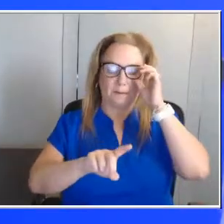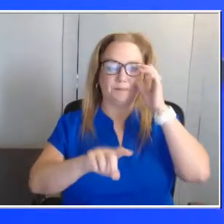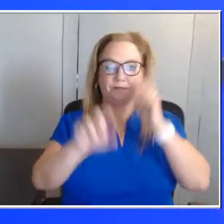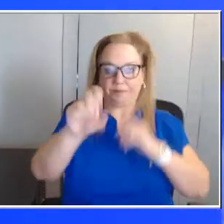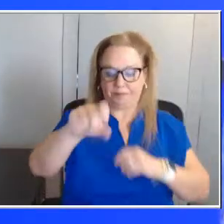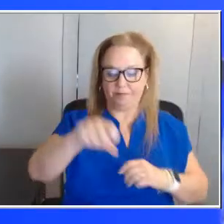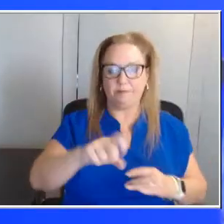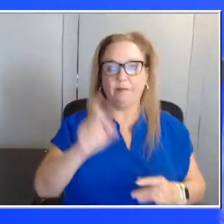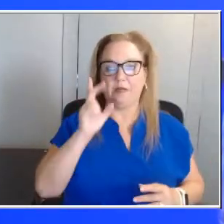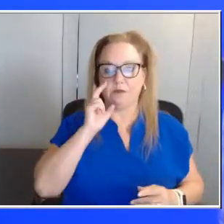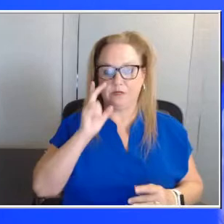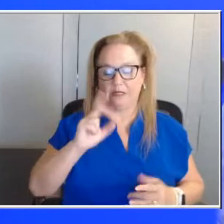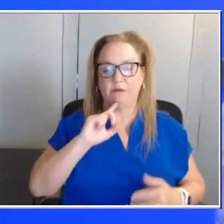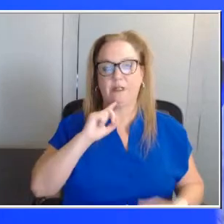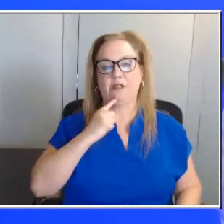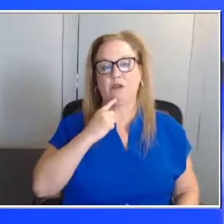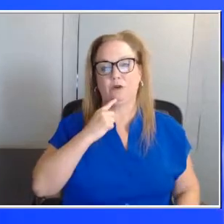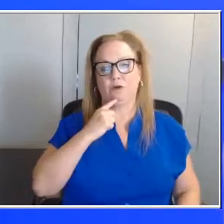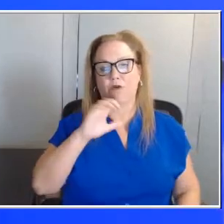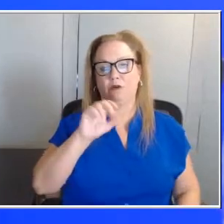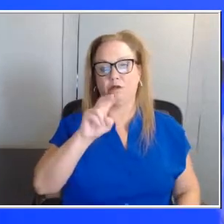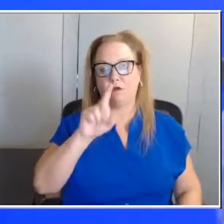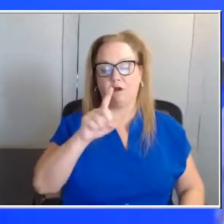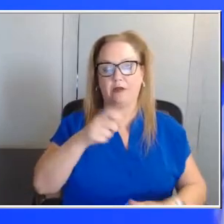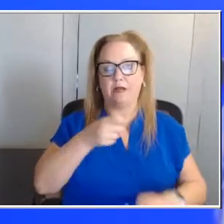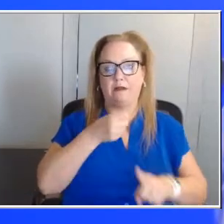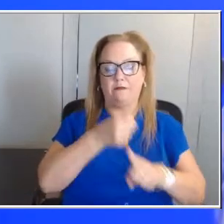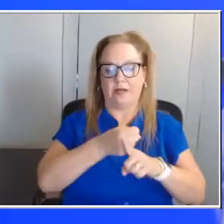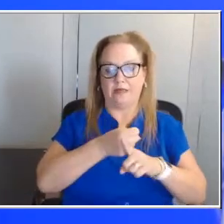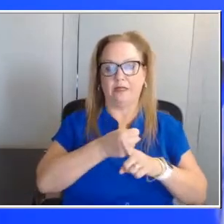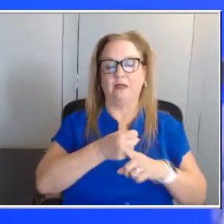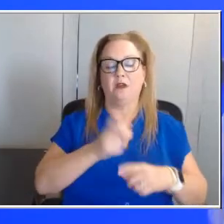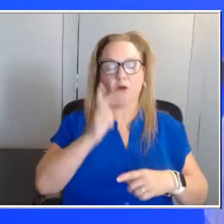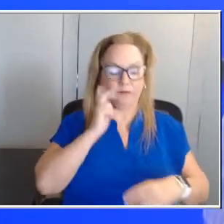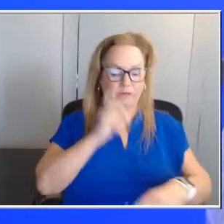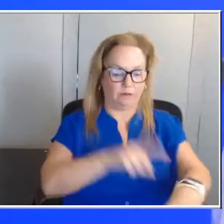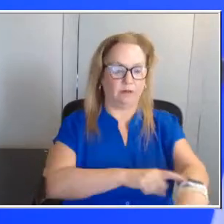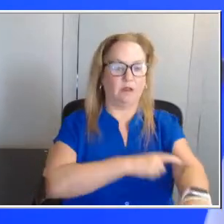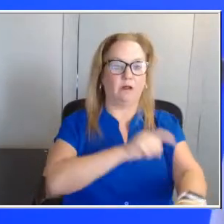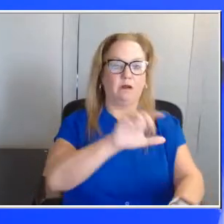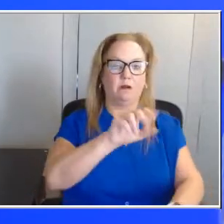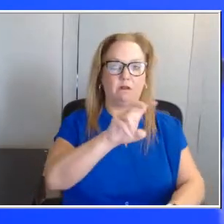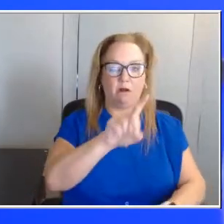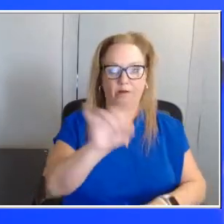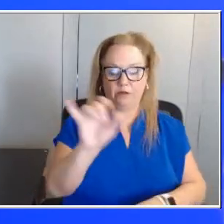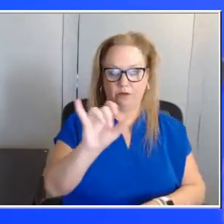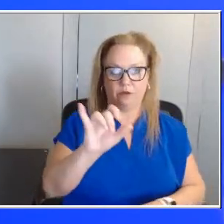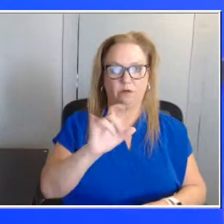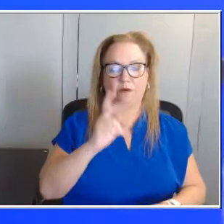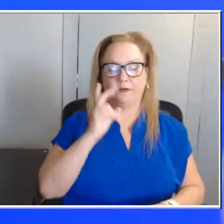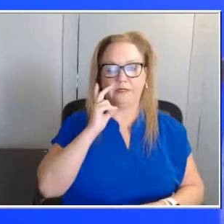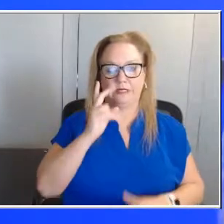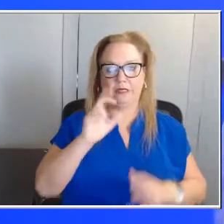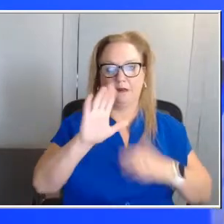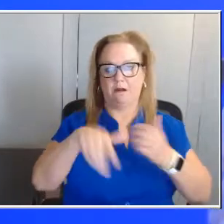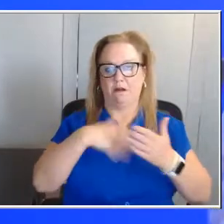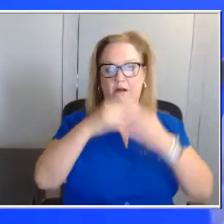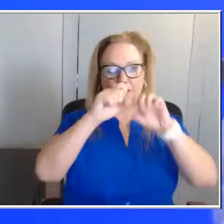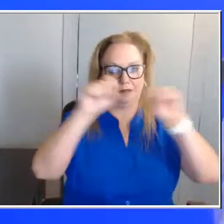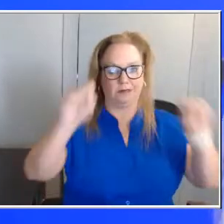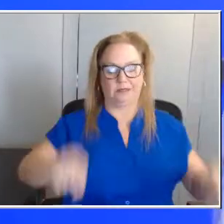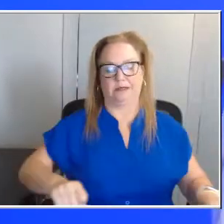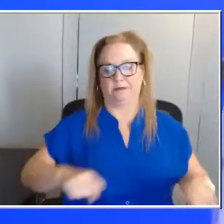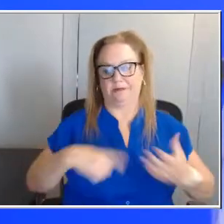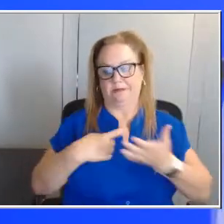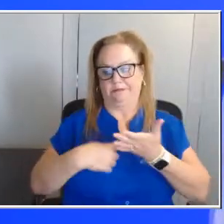seen with acute COVID affecting every system in the body, we've seen that with long COVID too. We've seen literally every system covered, I think, at this point. We know